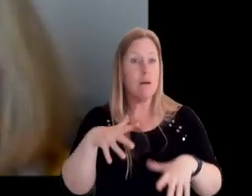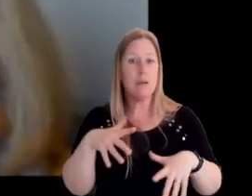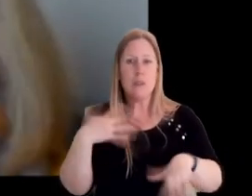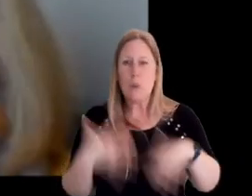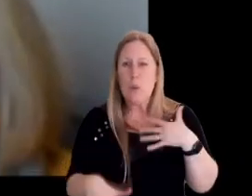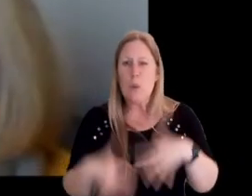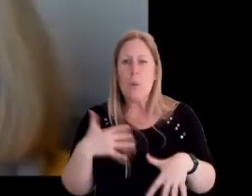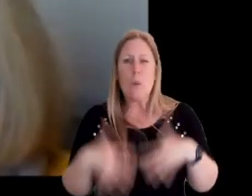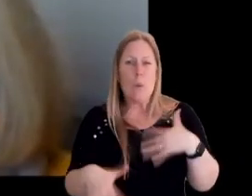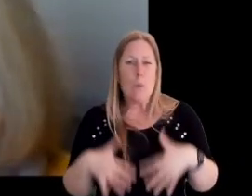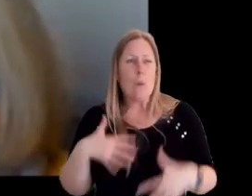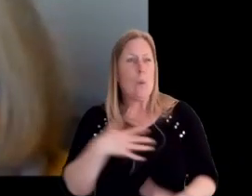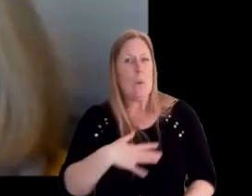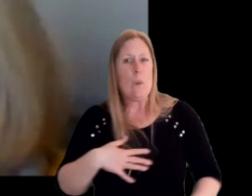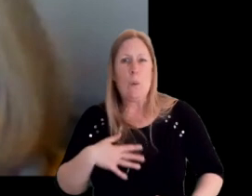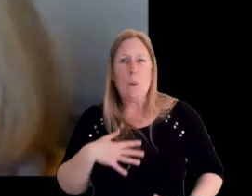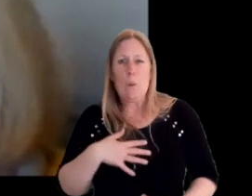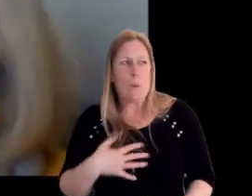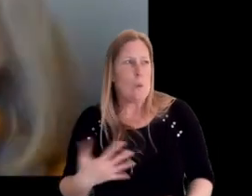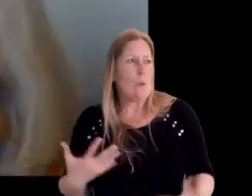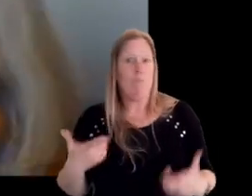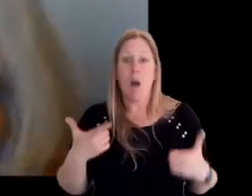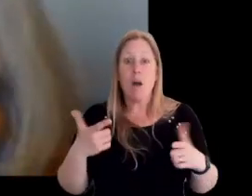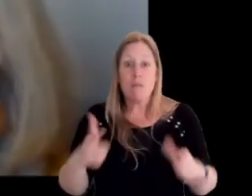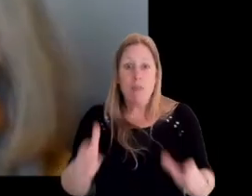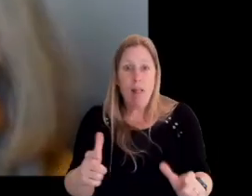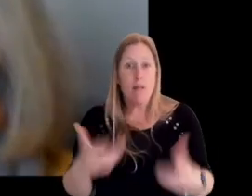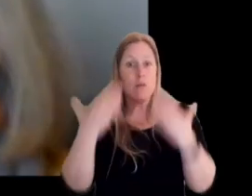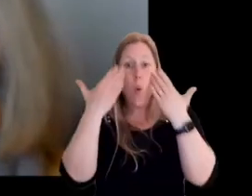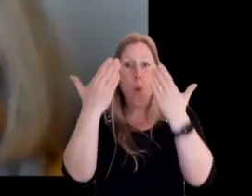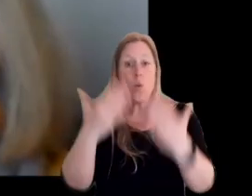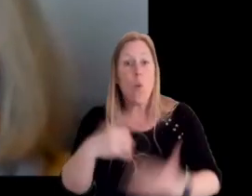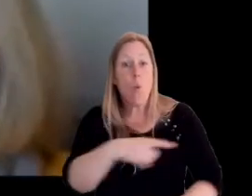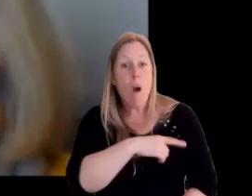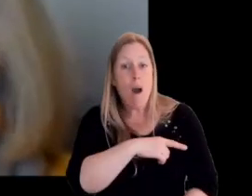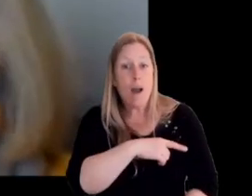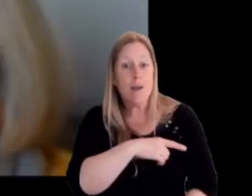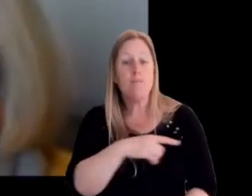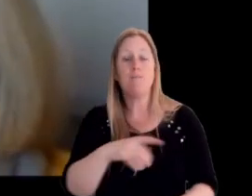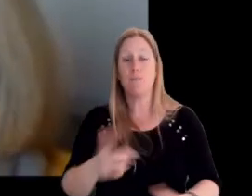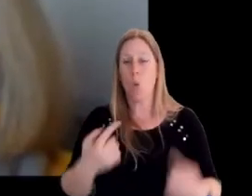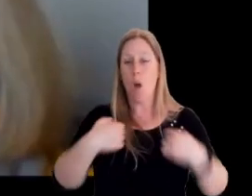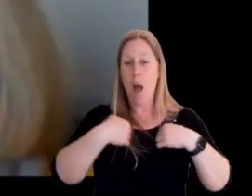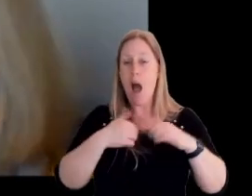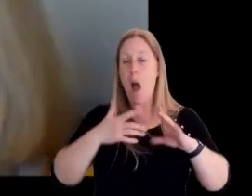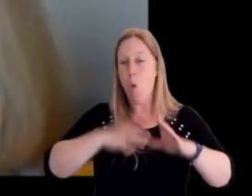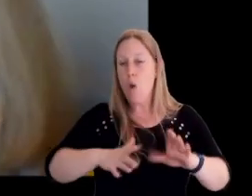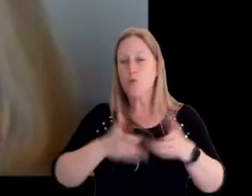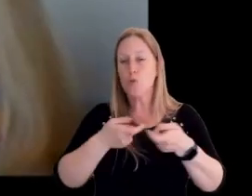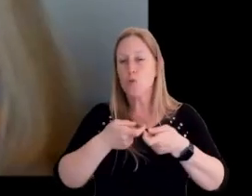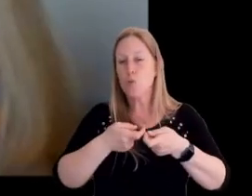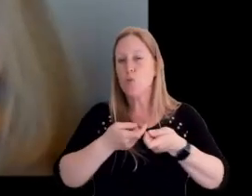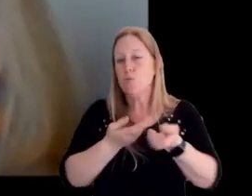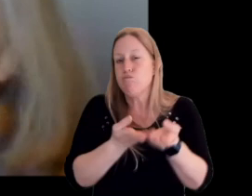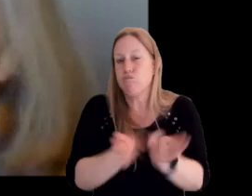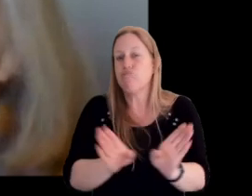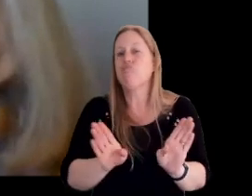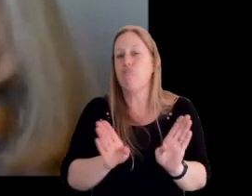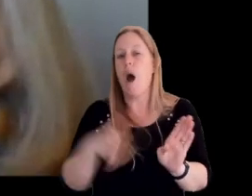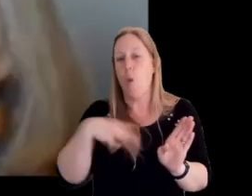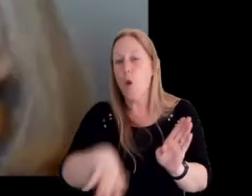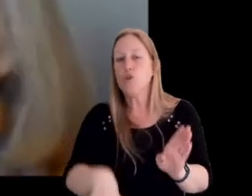who are suffering in the way that we did, and they don't know why. So I really want to expand